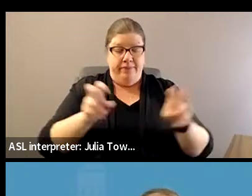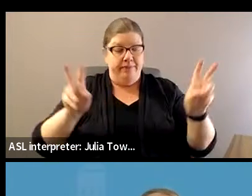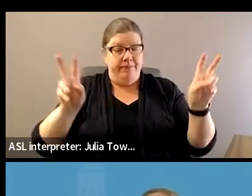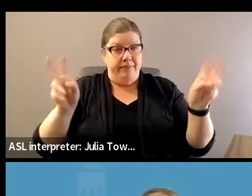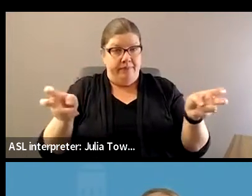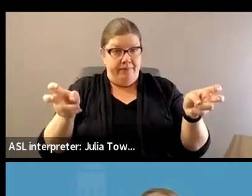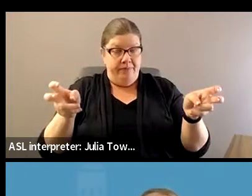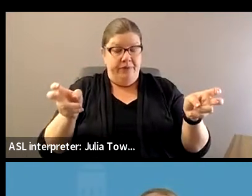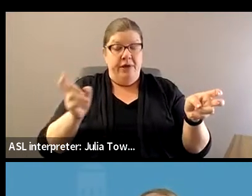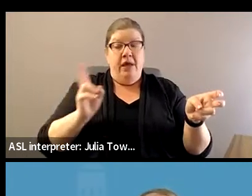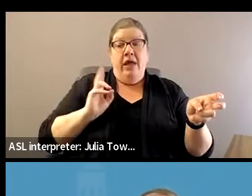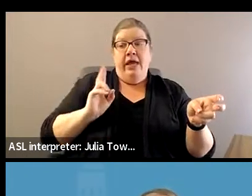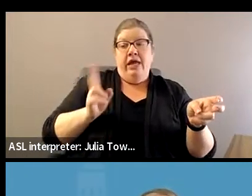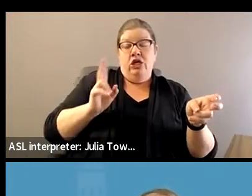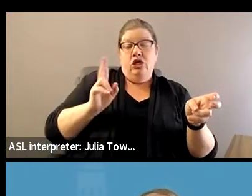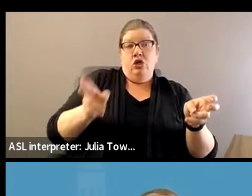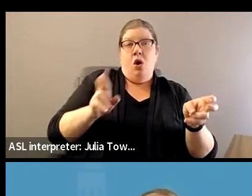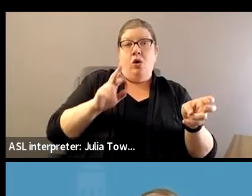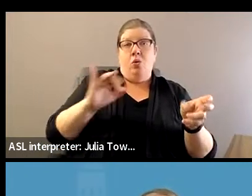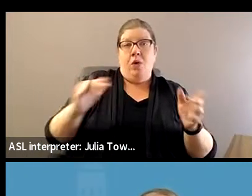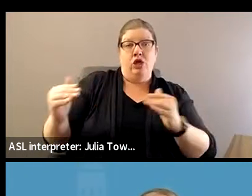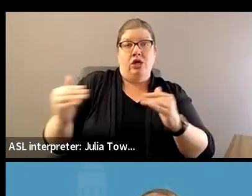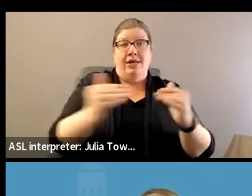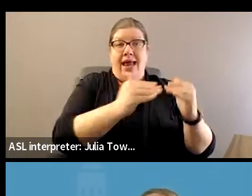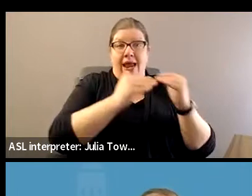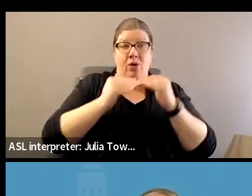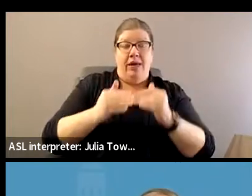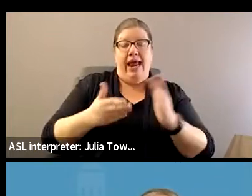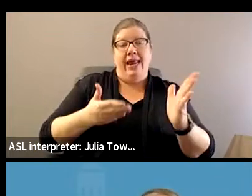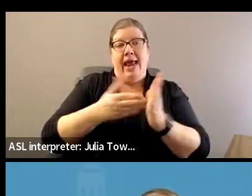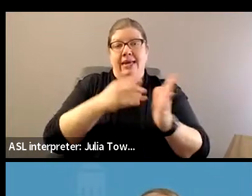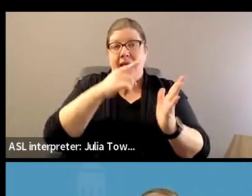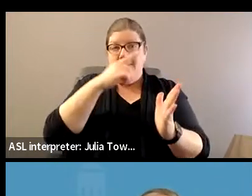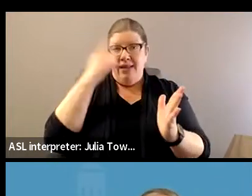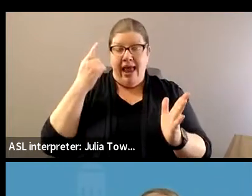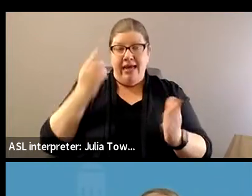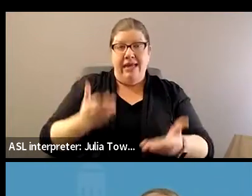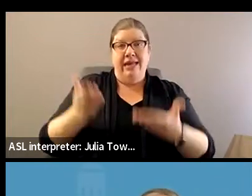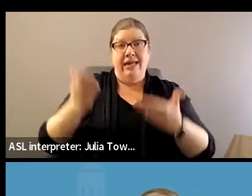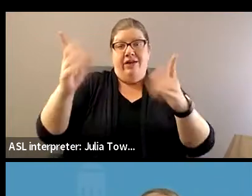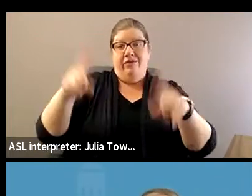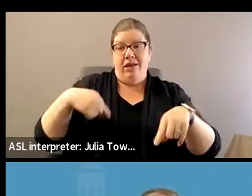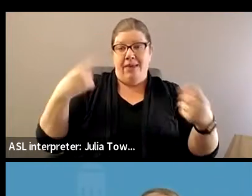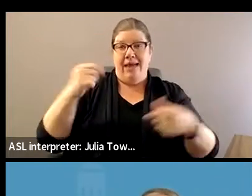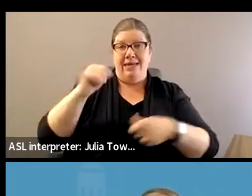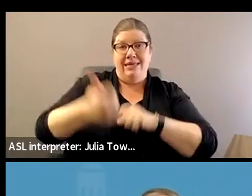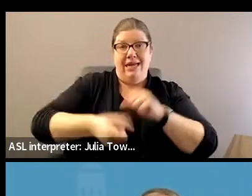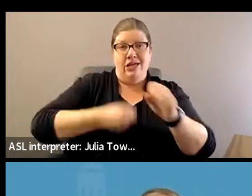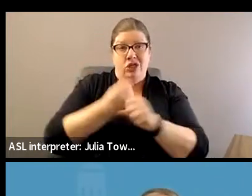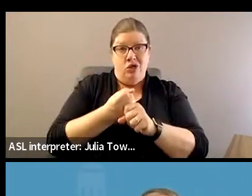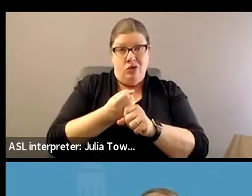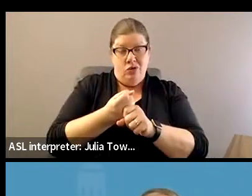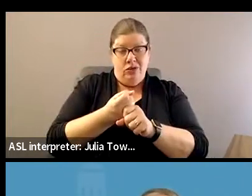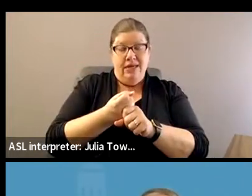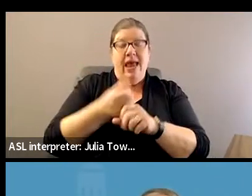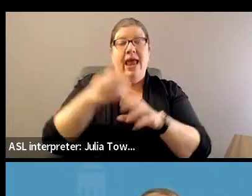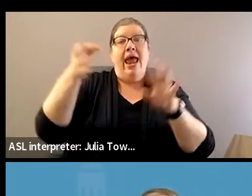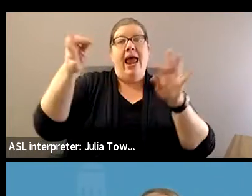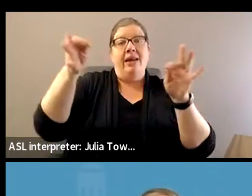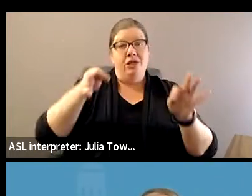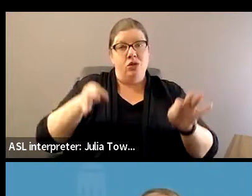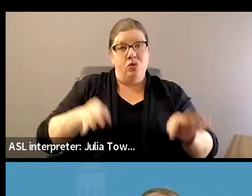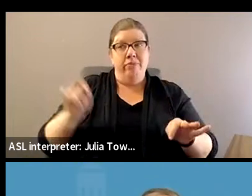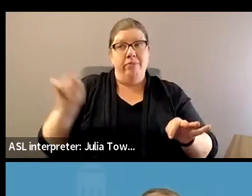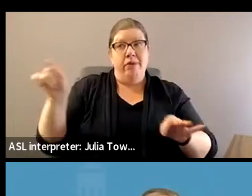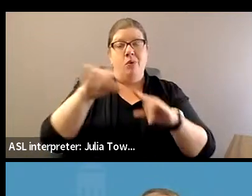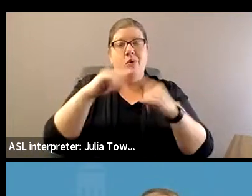Historical racial equity and anti-Blackness initiatives spanning the last decade have been described by educational partner groups